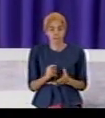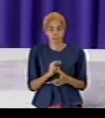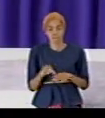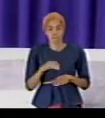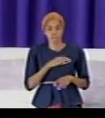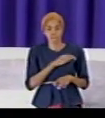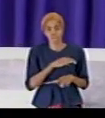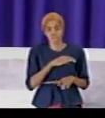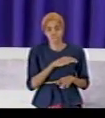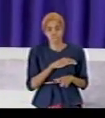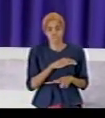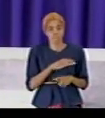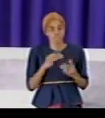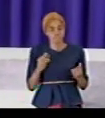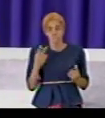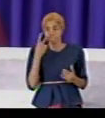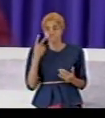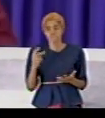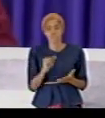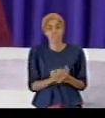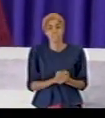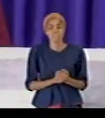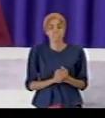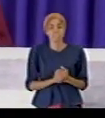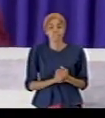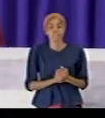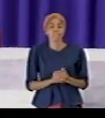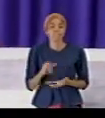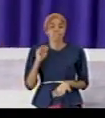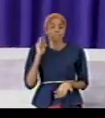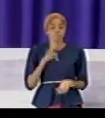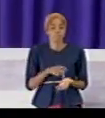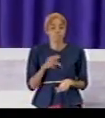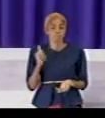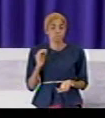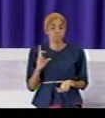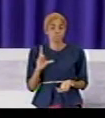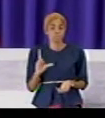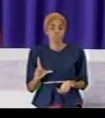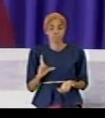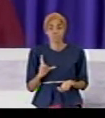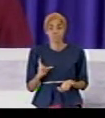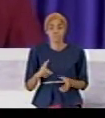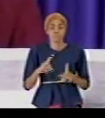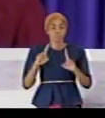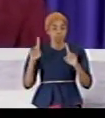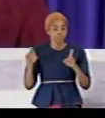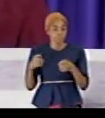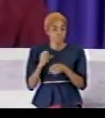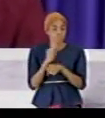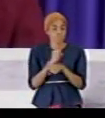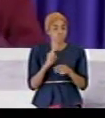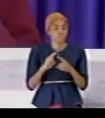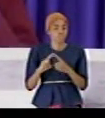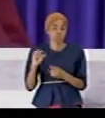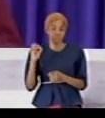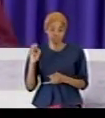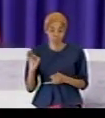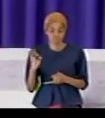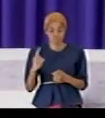day, because he saw a congregation without hope. He saw